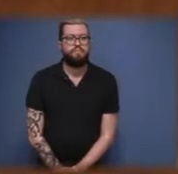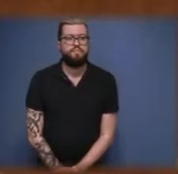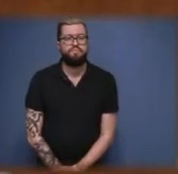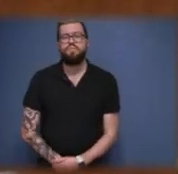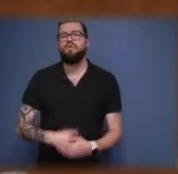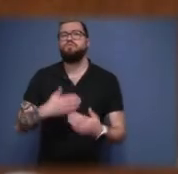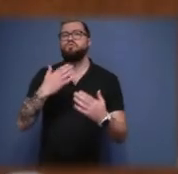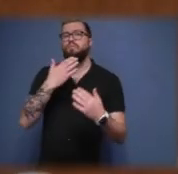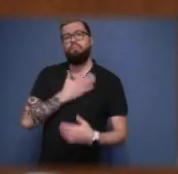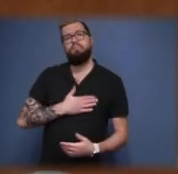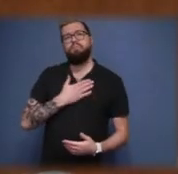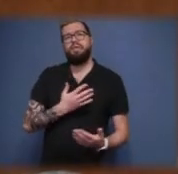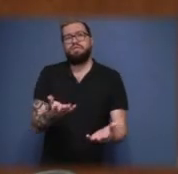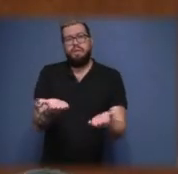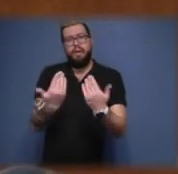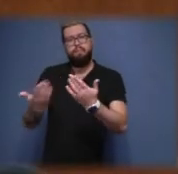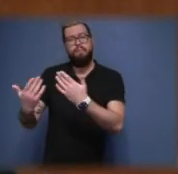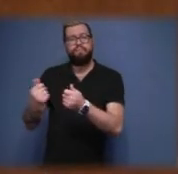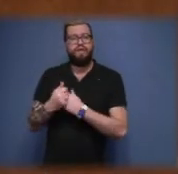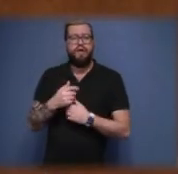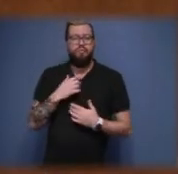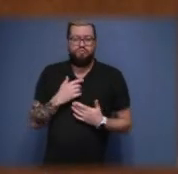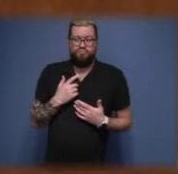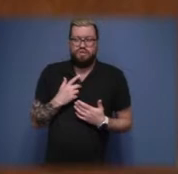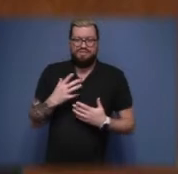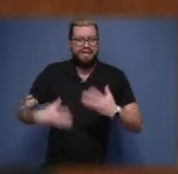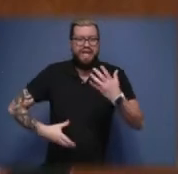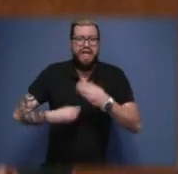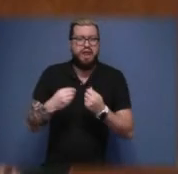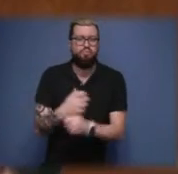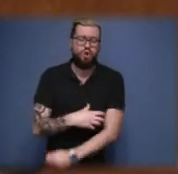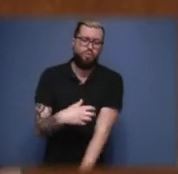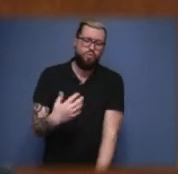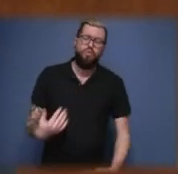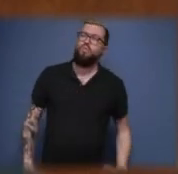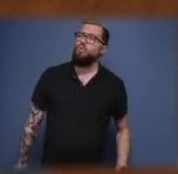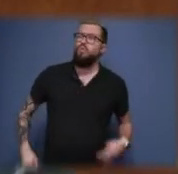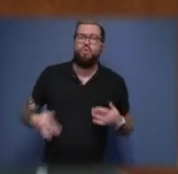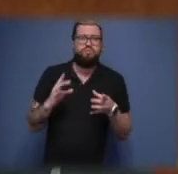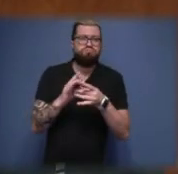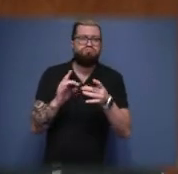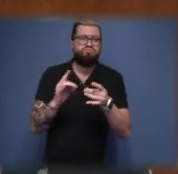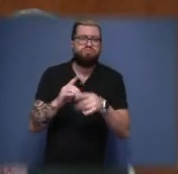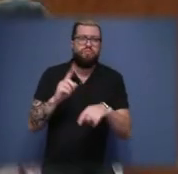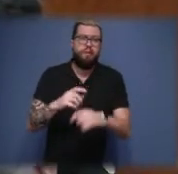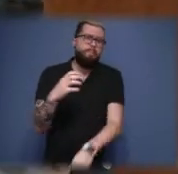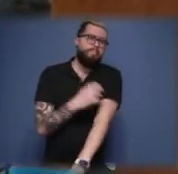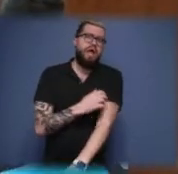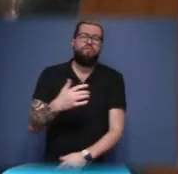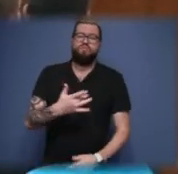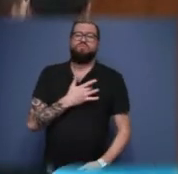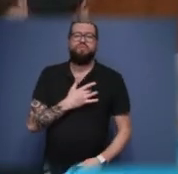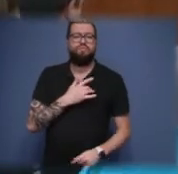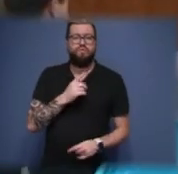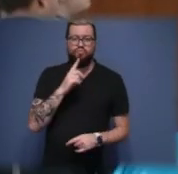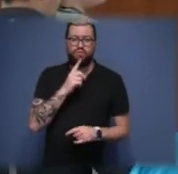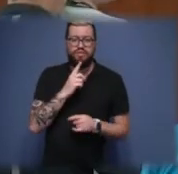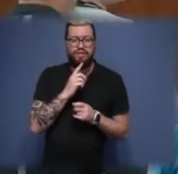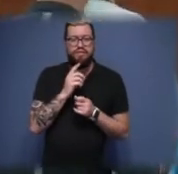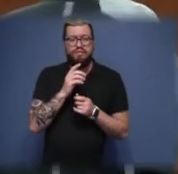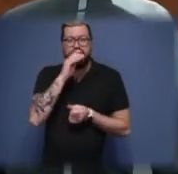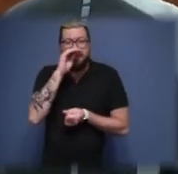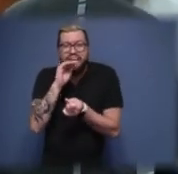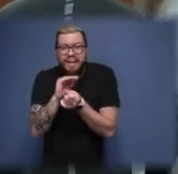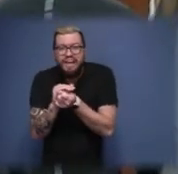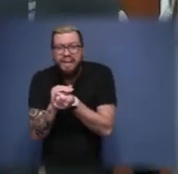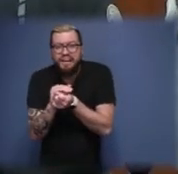Please do come up. I don't think we could say much more powerful than what you said, but thank you. You certainly are the unsung and